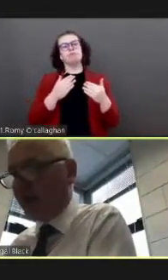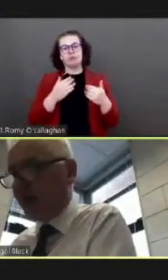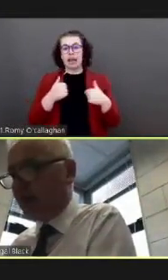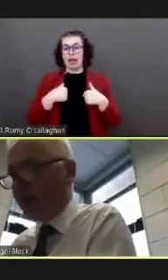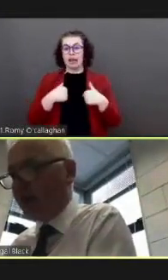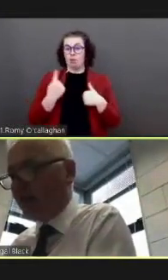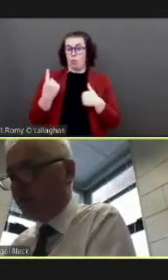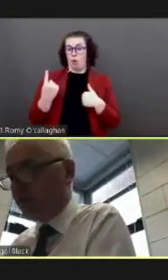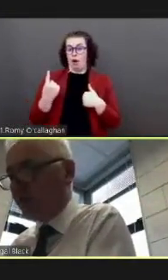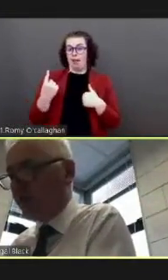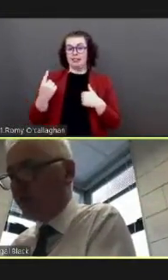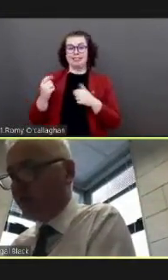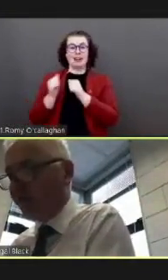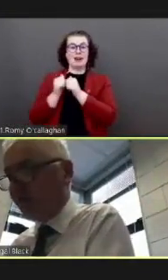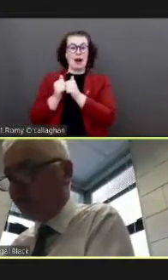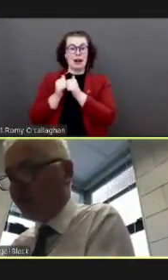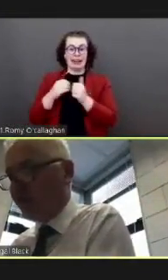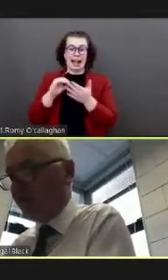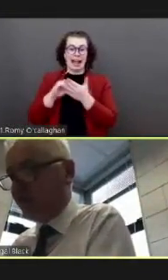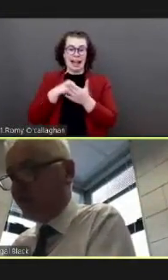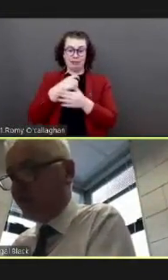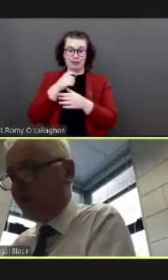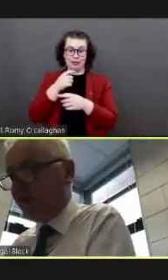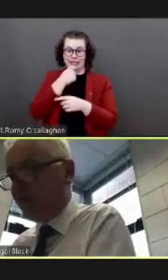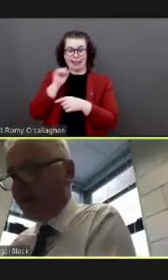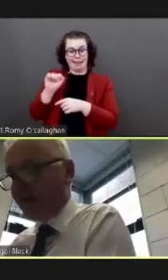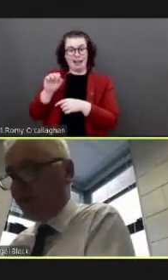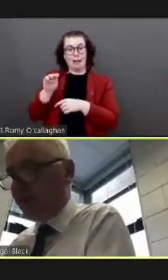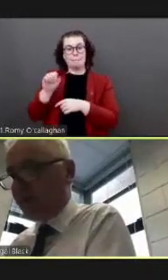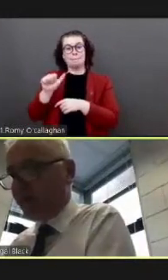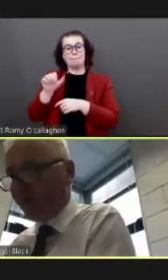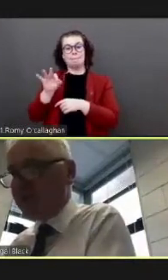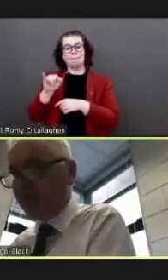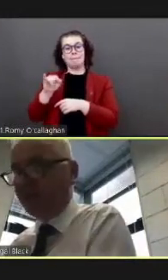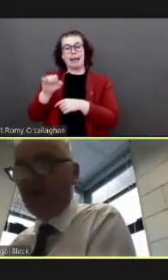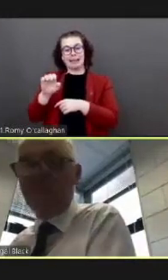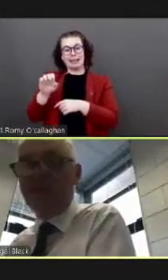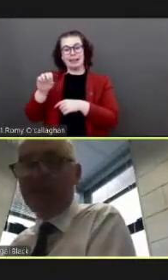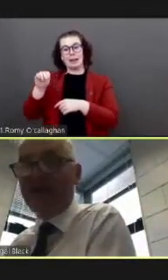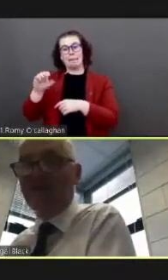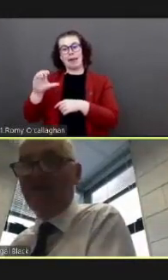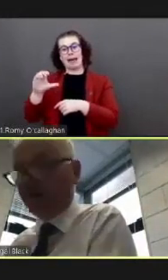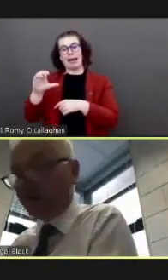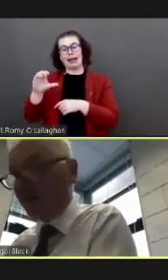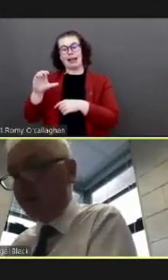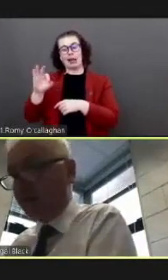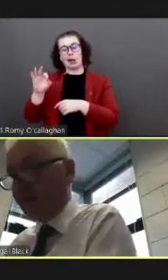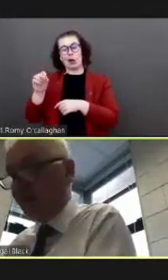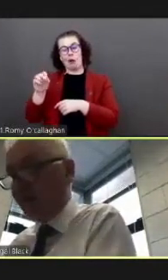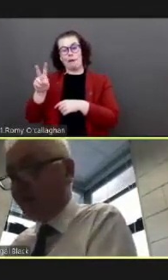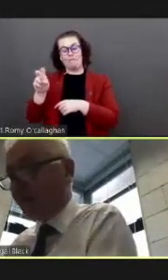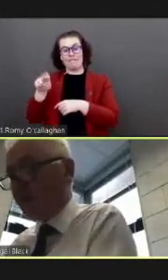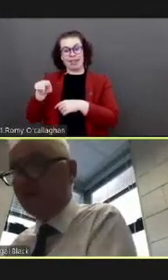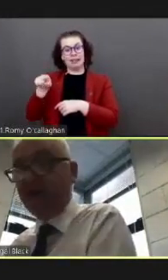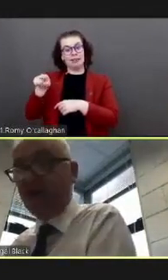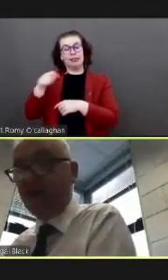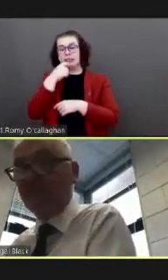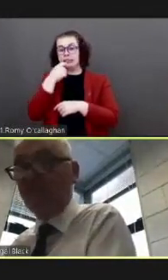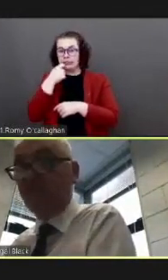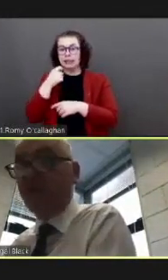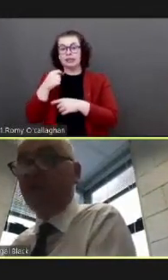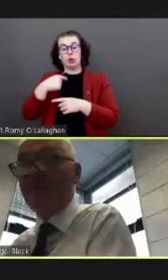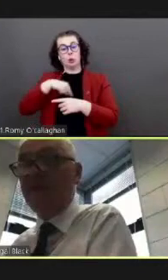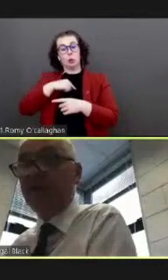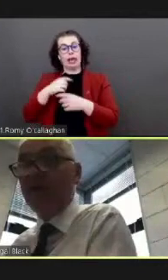colleague, Dr. Margaret McGovern, on an earlier breakout session, speak about the provision of appropriate mental health services to persons in custody